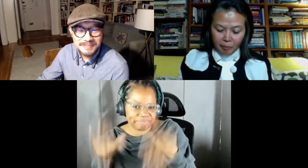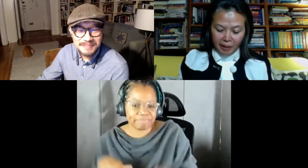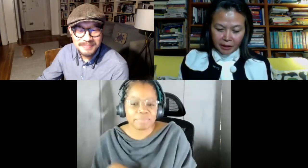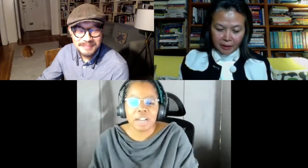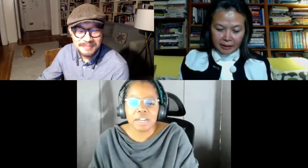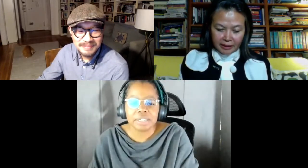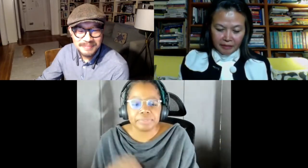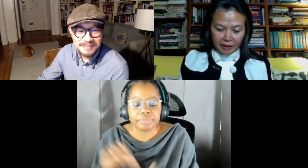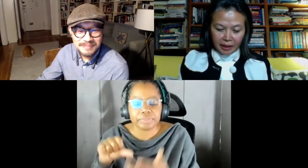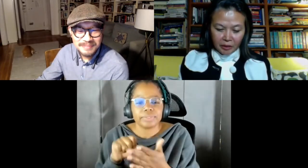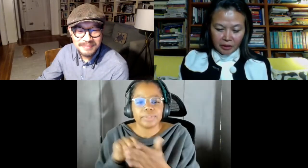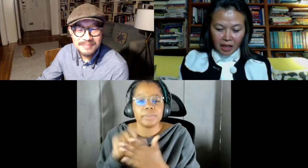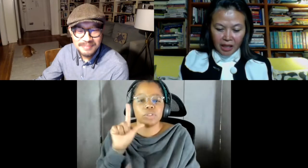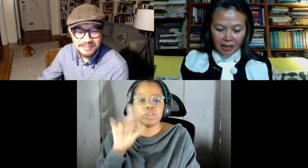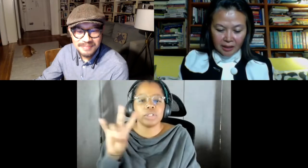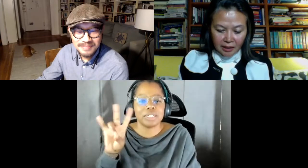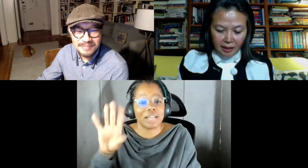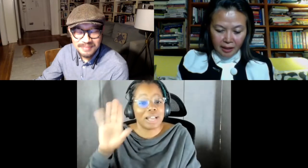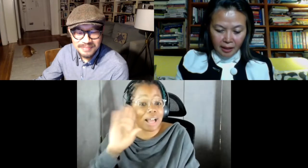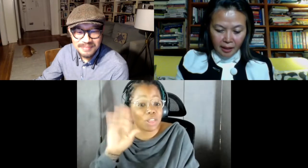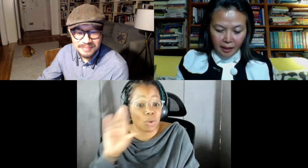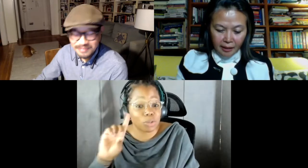It's on page 27, Hello Dog.